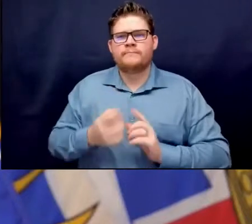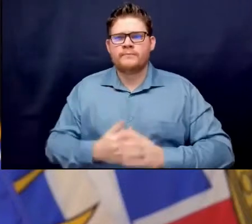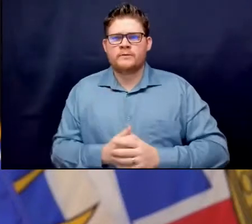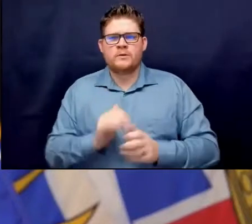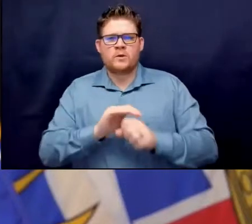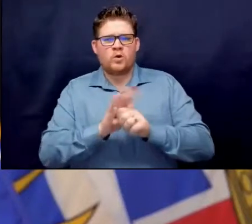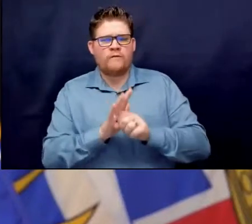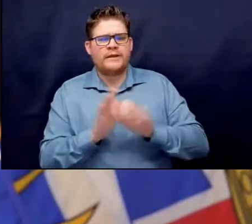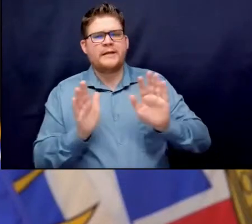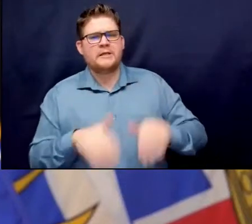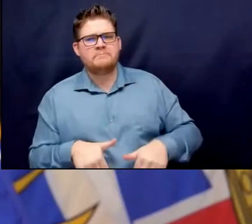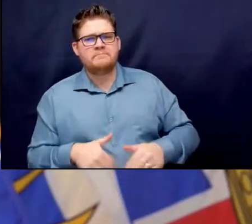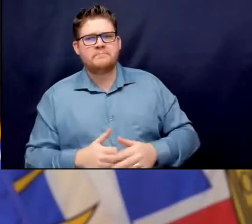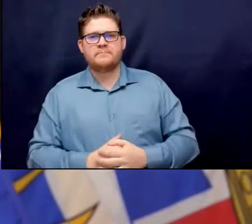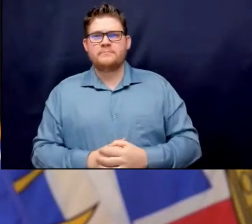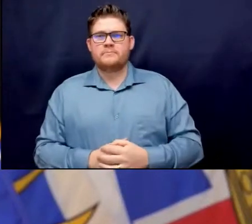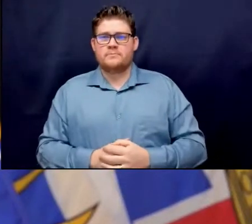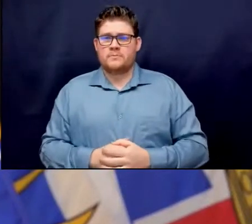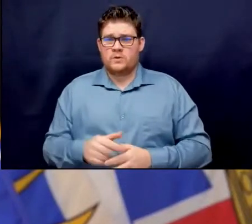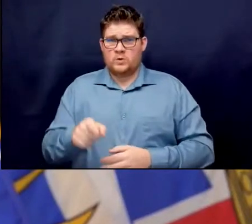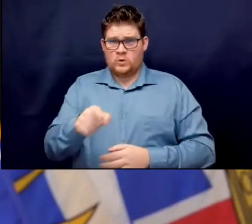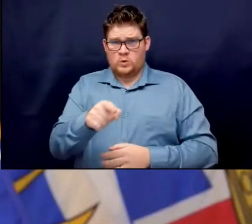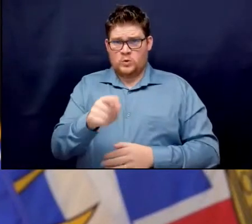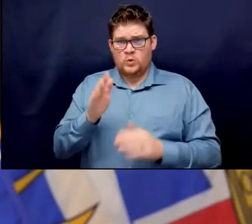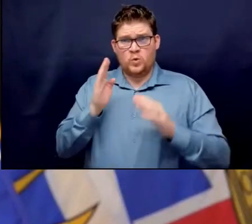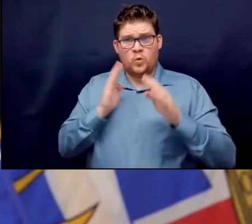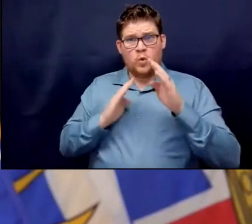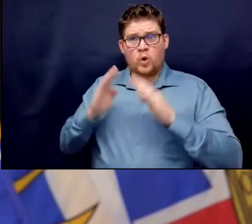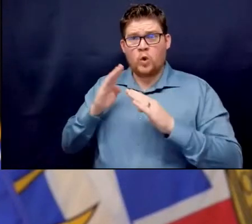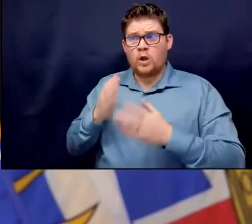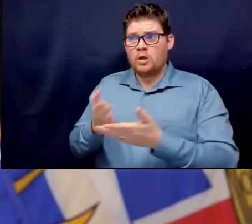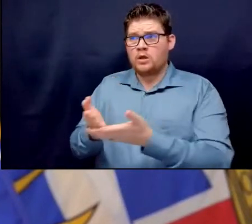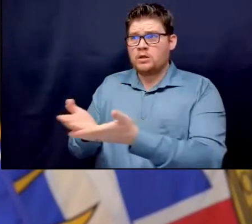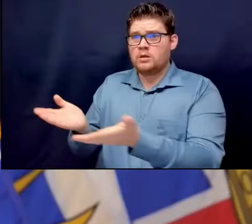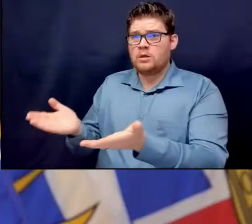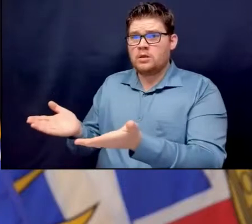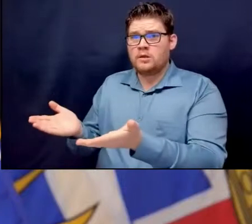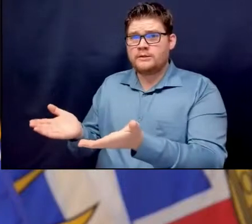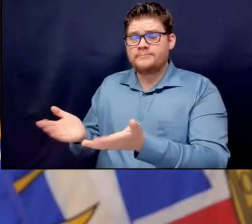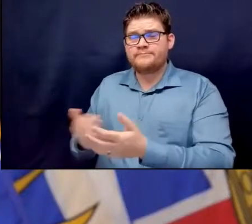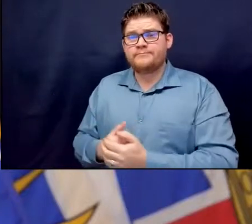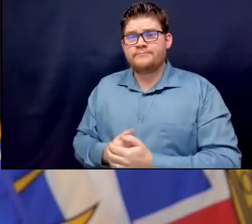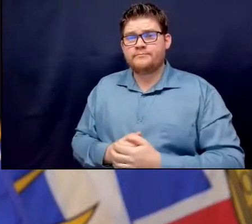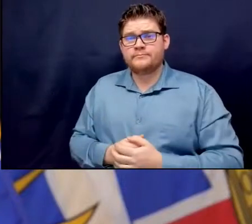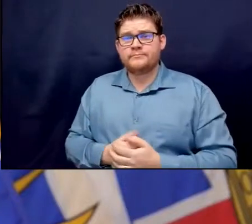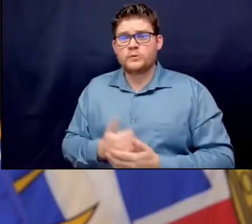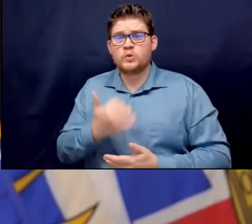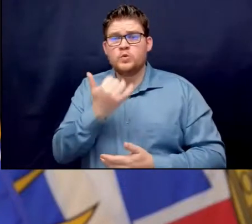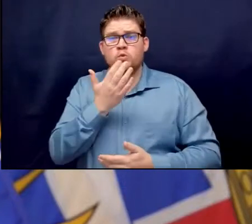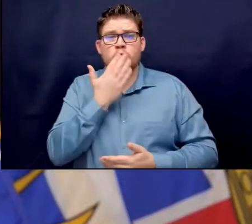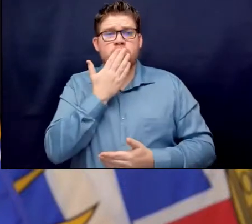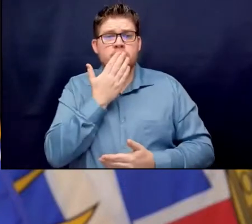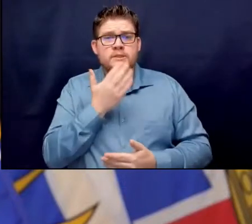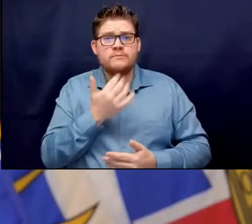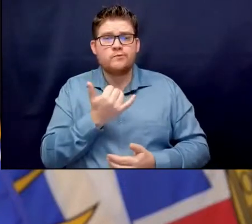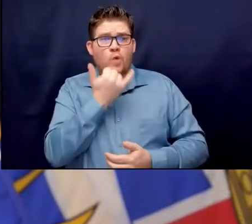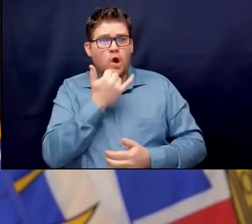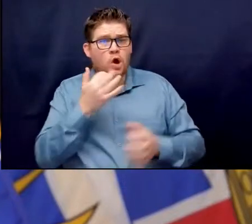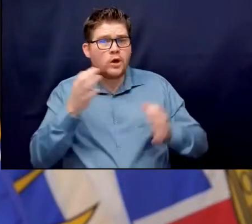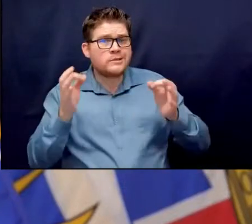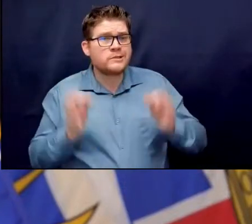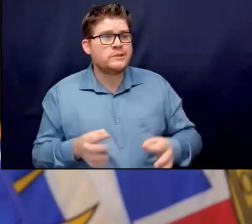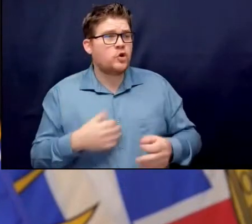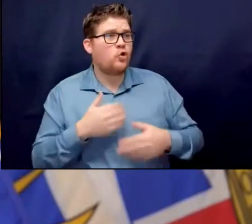towards Omicron and people making decisions that could lead to problems? You know, and just if you could, and for Minister